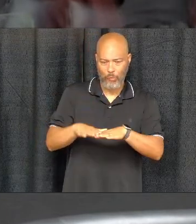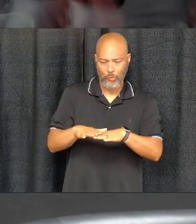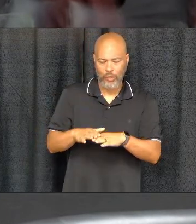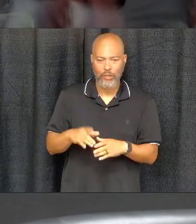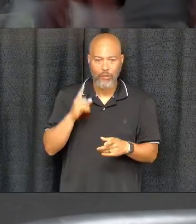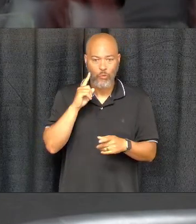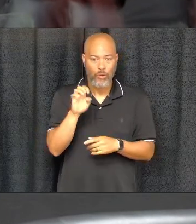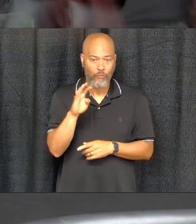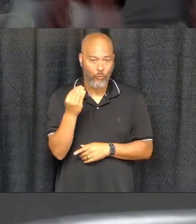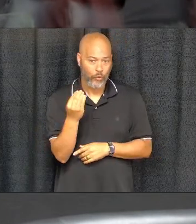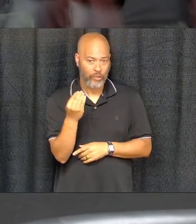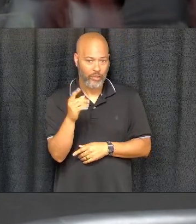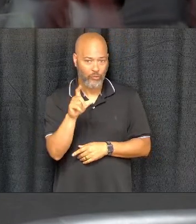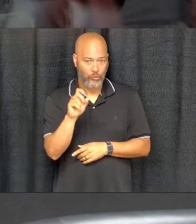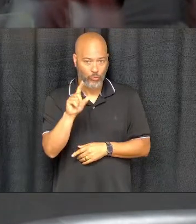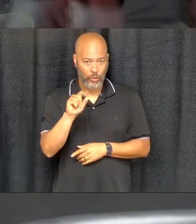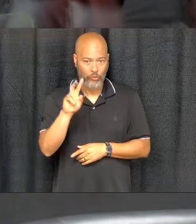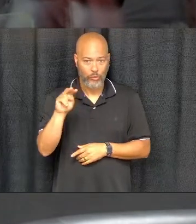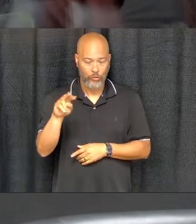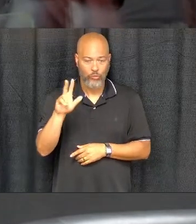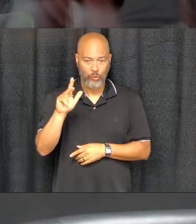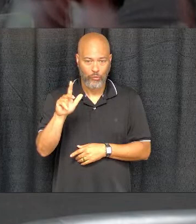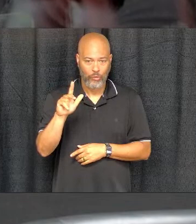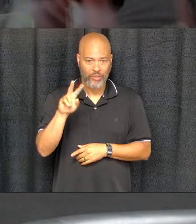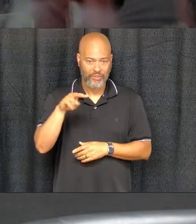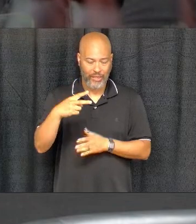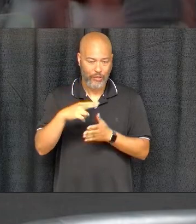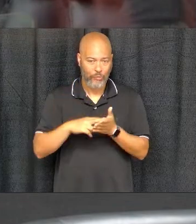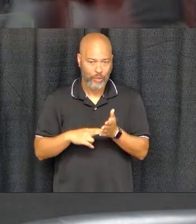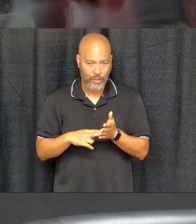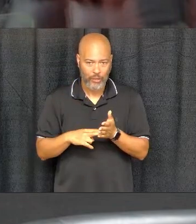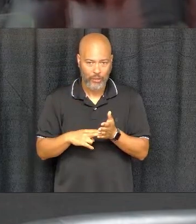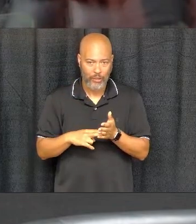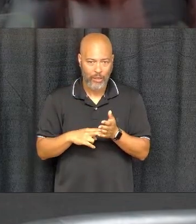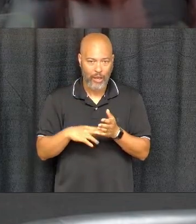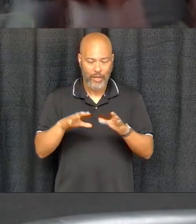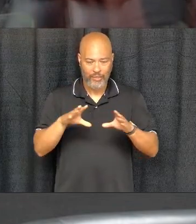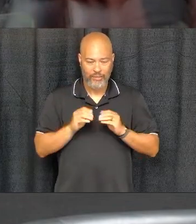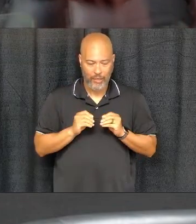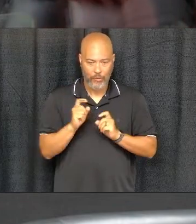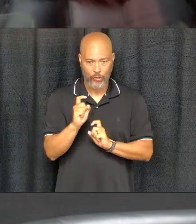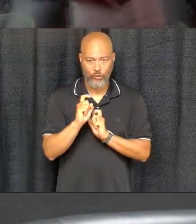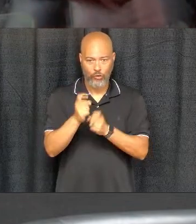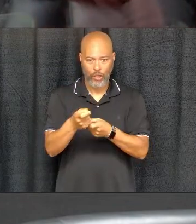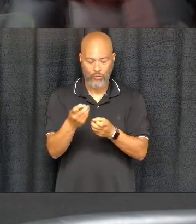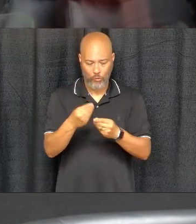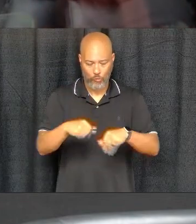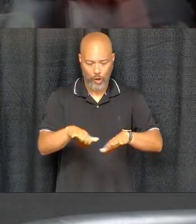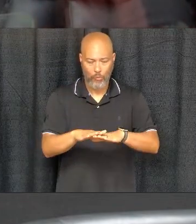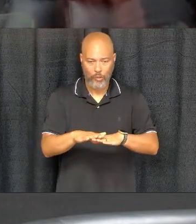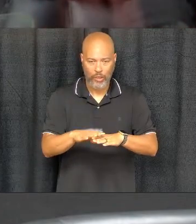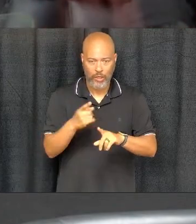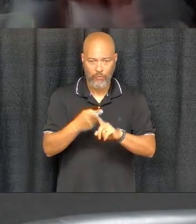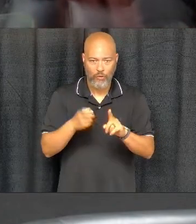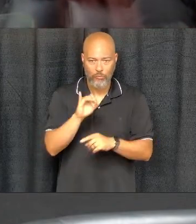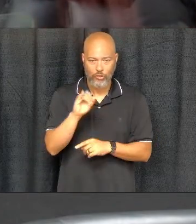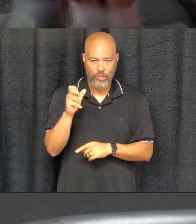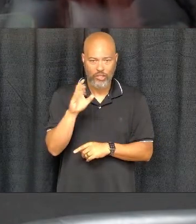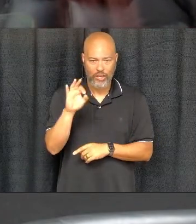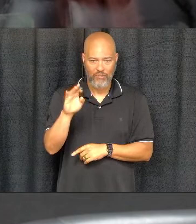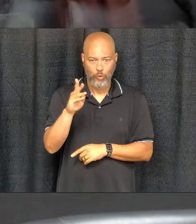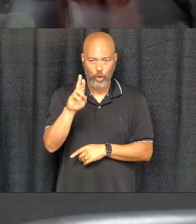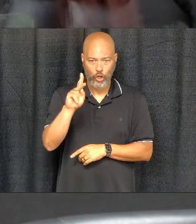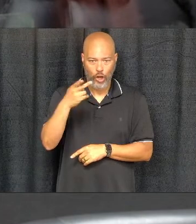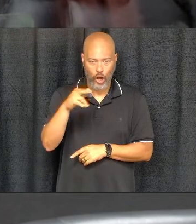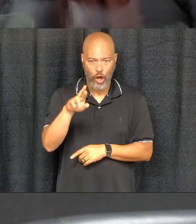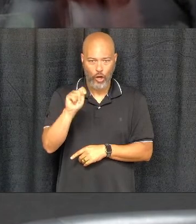Ordinance 114, 2022-23, second reading, accepting the donation of certain real property from Jeff Burkhart